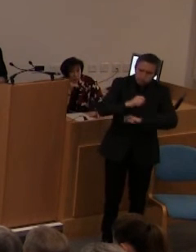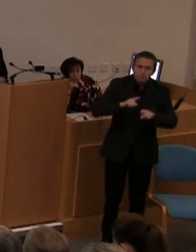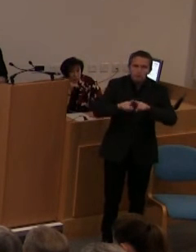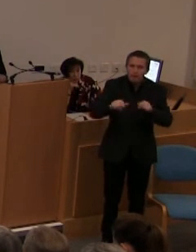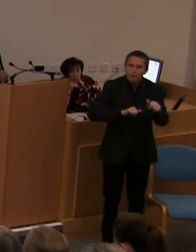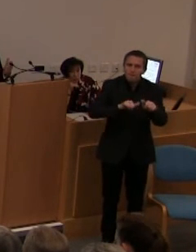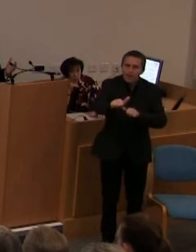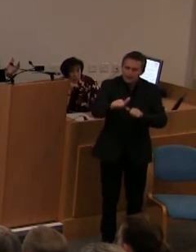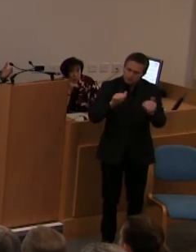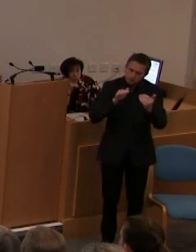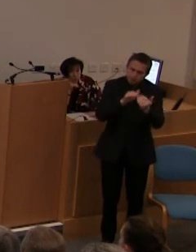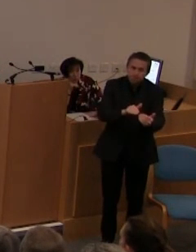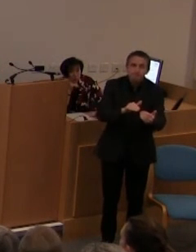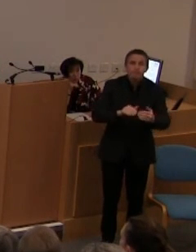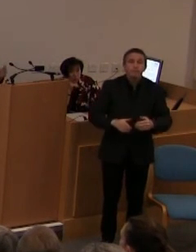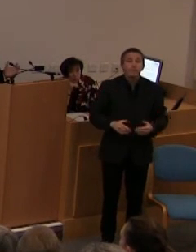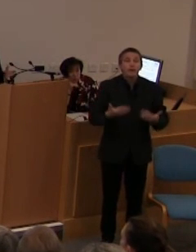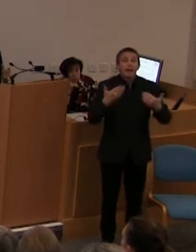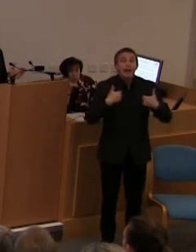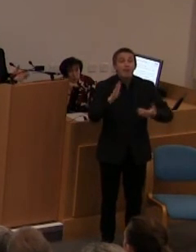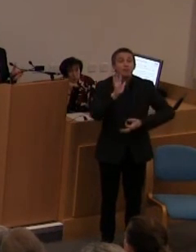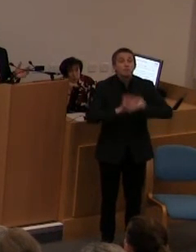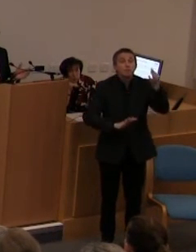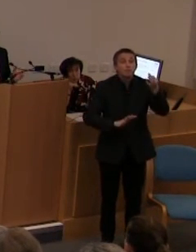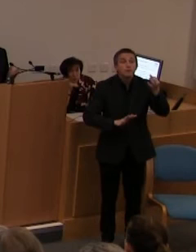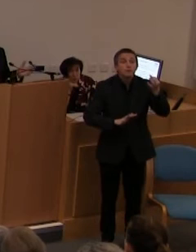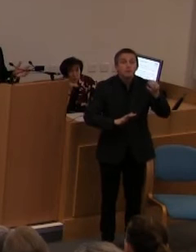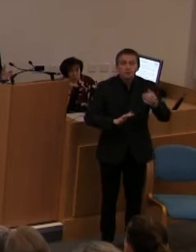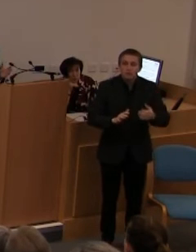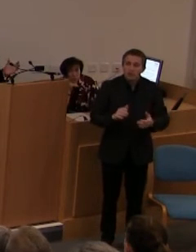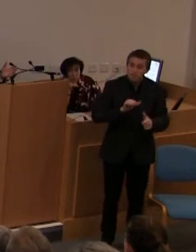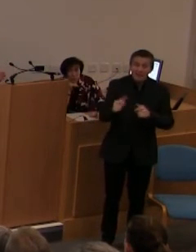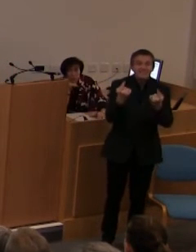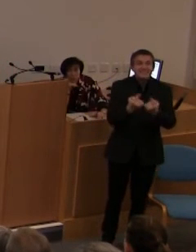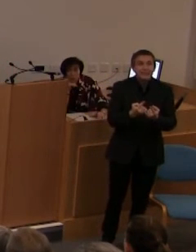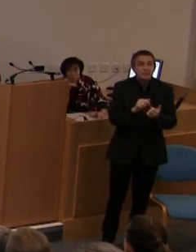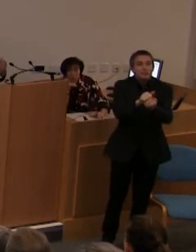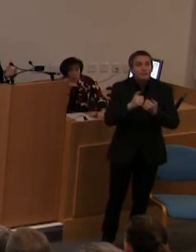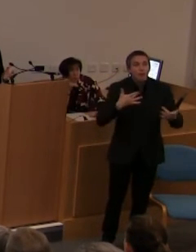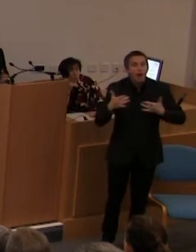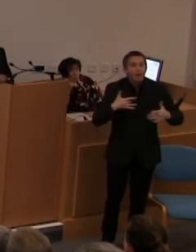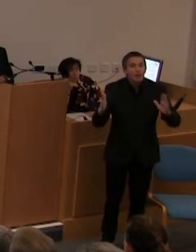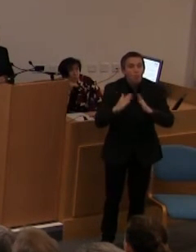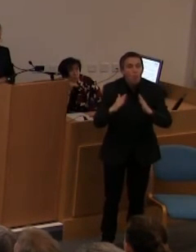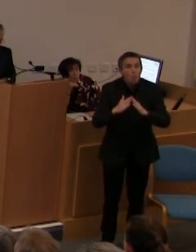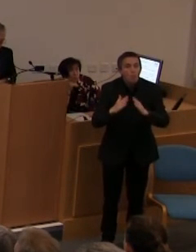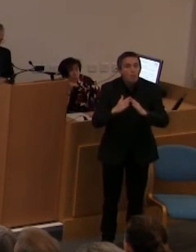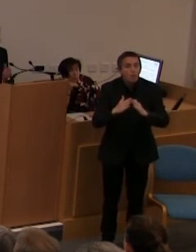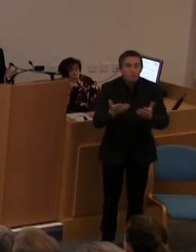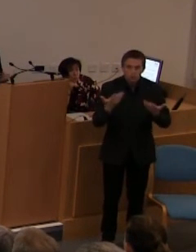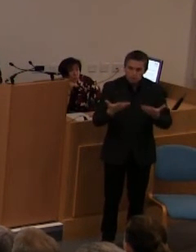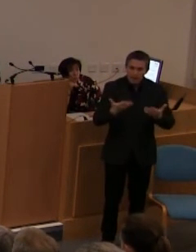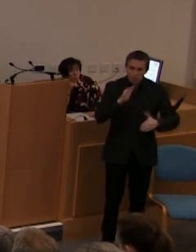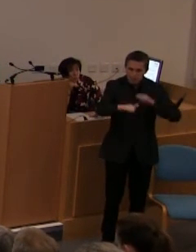that. Also, health improvement. Best thing we can do for people is keep them out of hospital. So we do a lot on health improvement